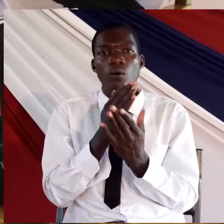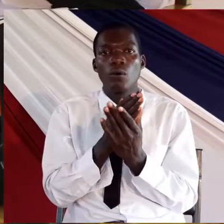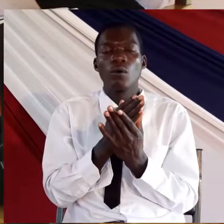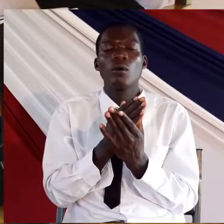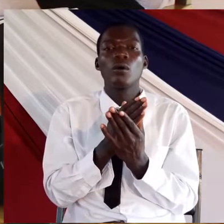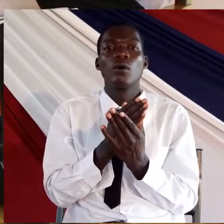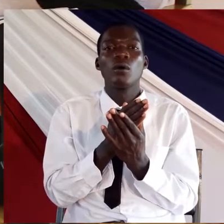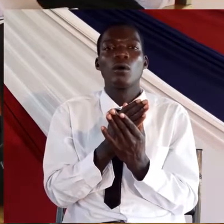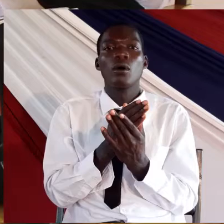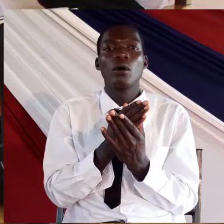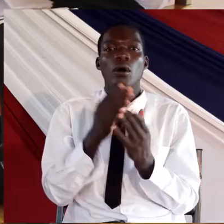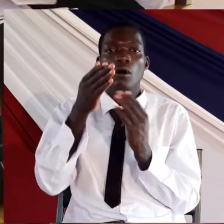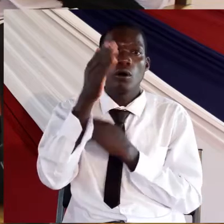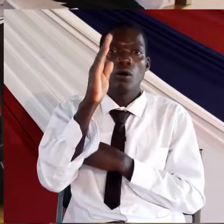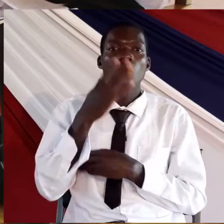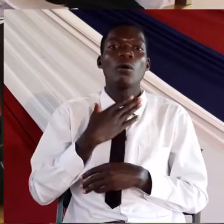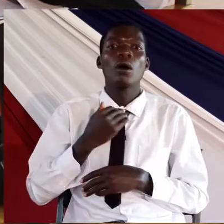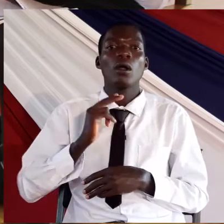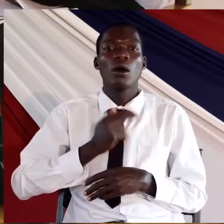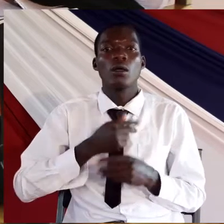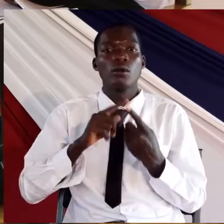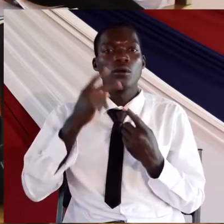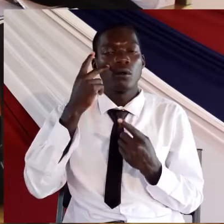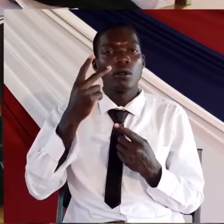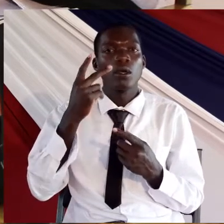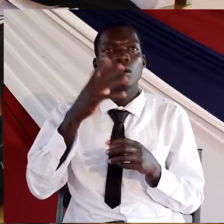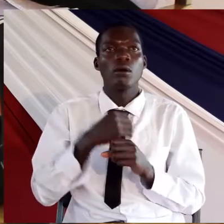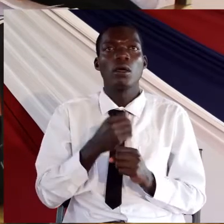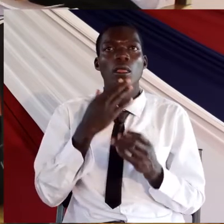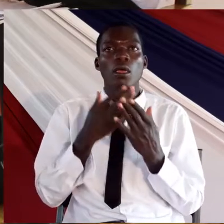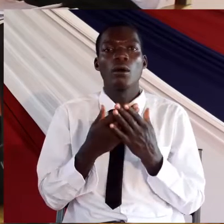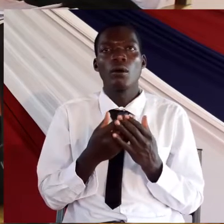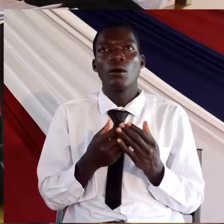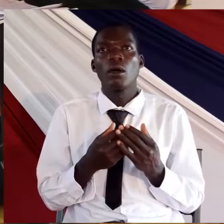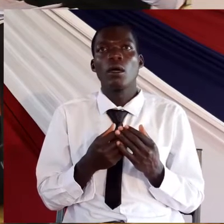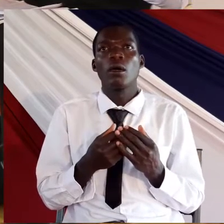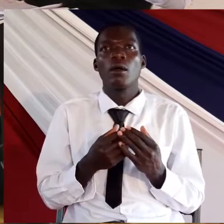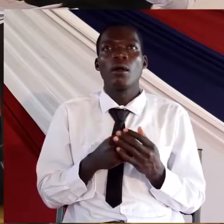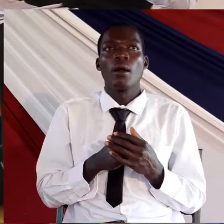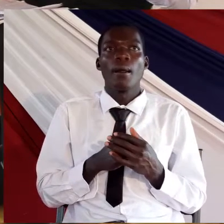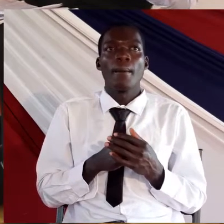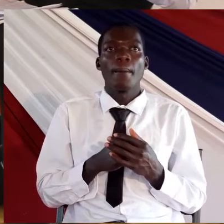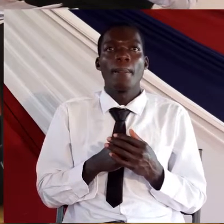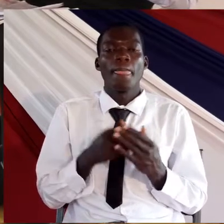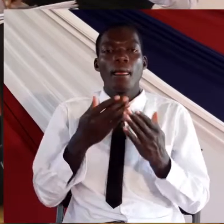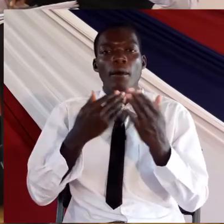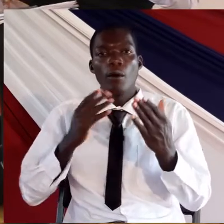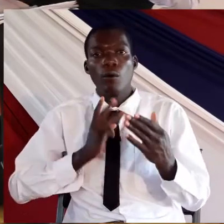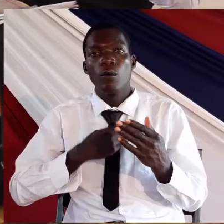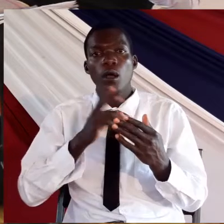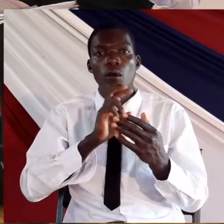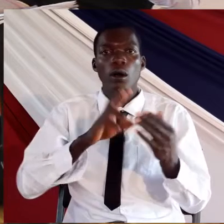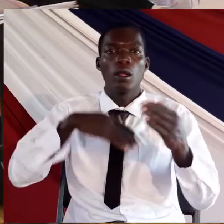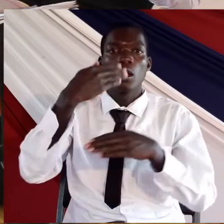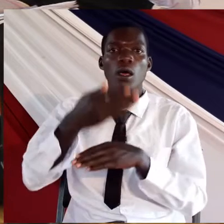story that God wants us to see in his work. Thank you. Thank you. Elder Eric, before we move to the next part, which I